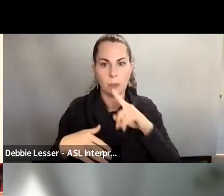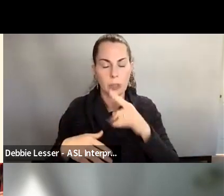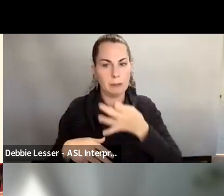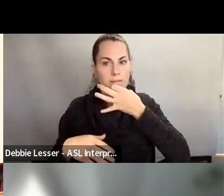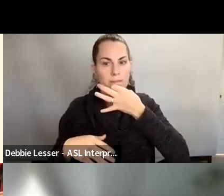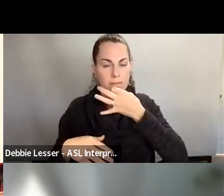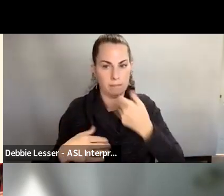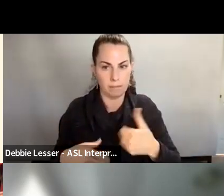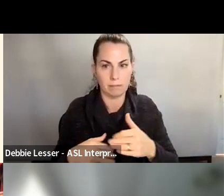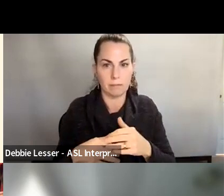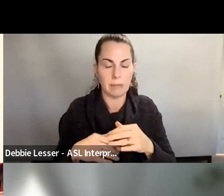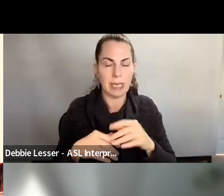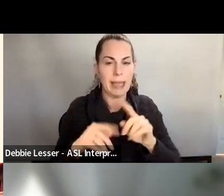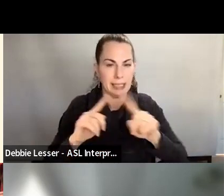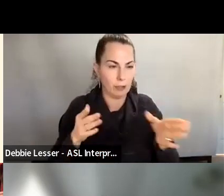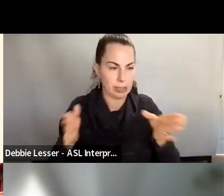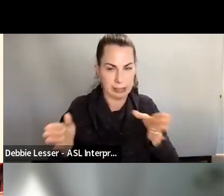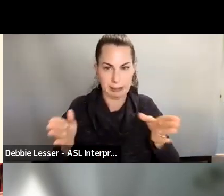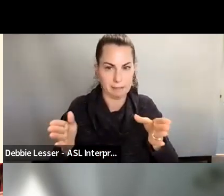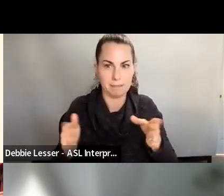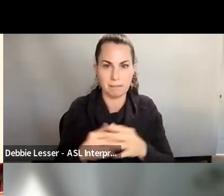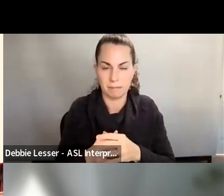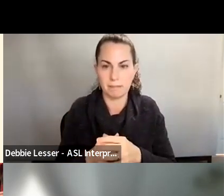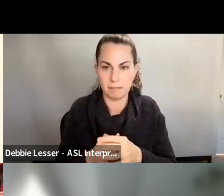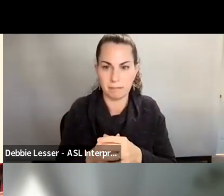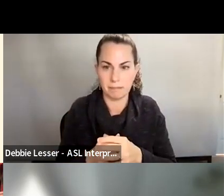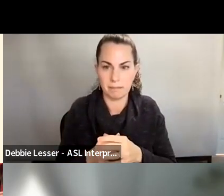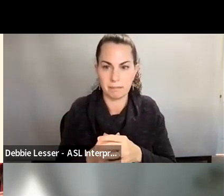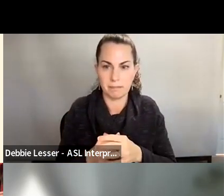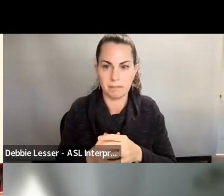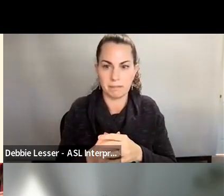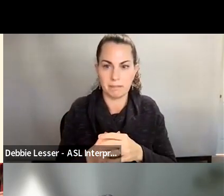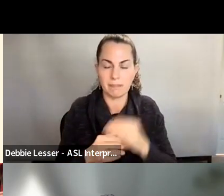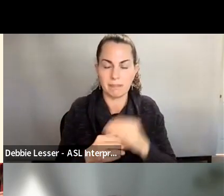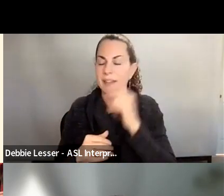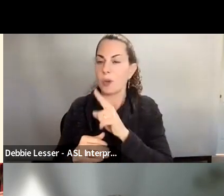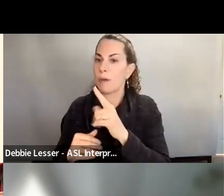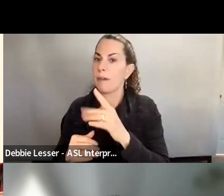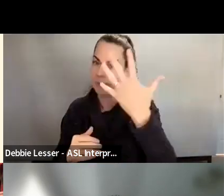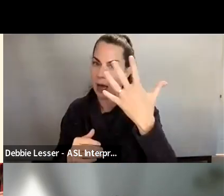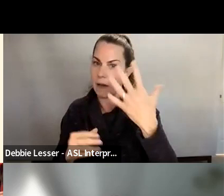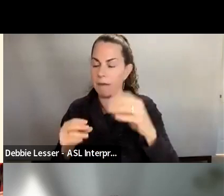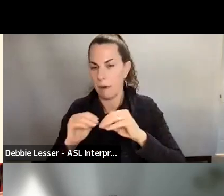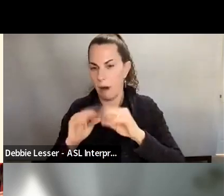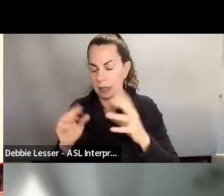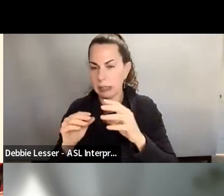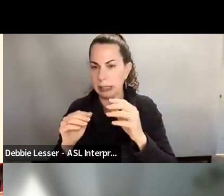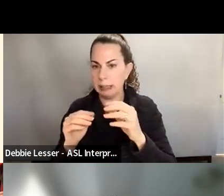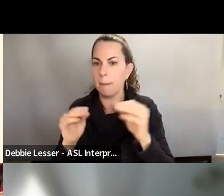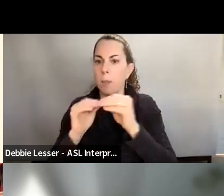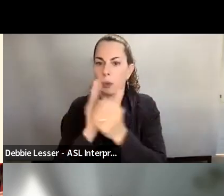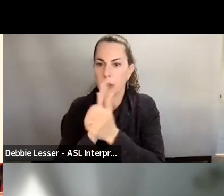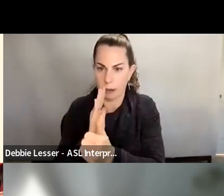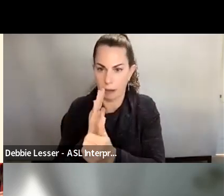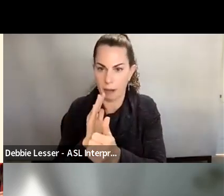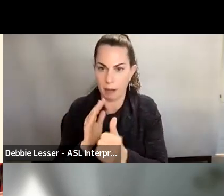distinct and magnitudes greater skill if you're a 5. But it provides scores, like Carla was saying, it provides